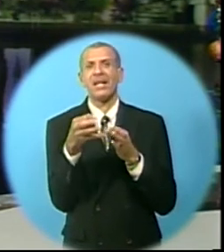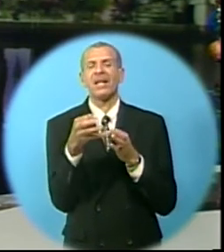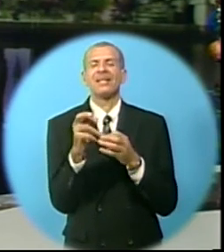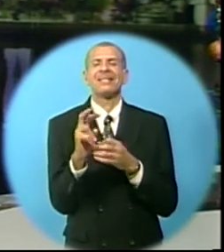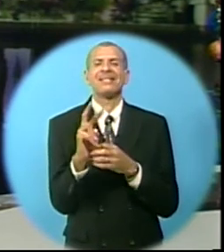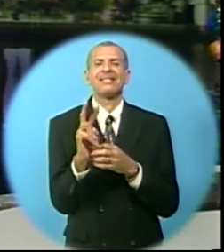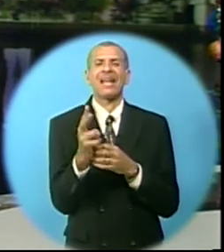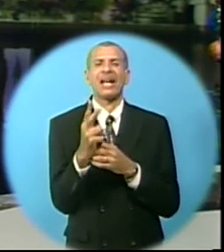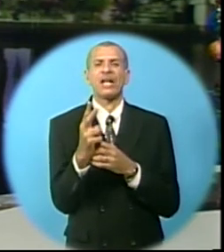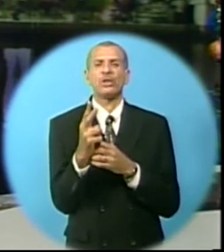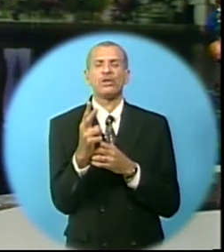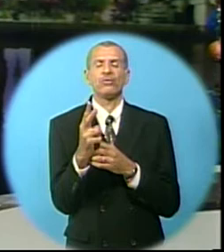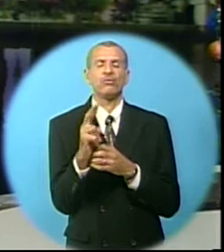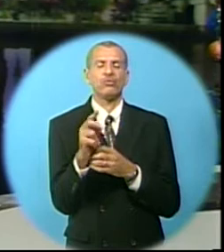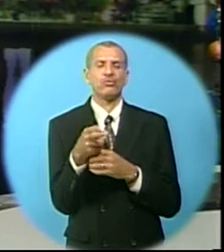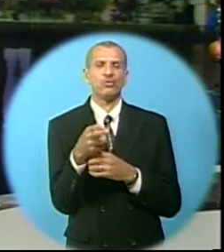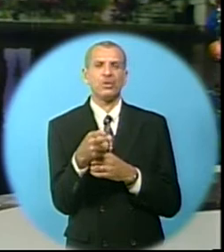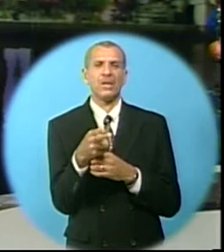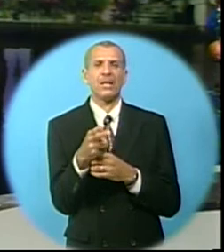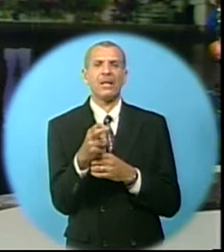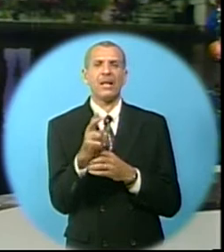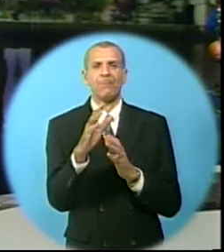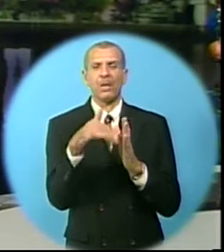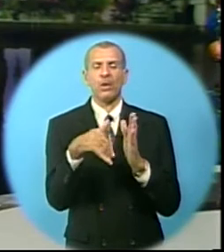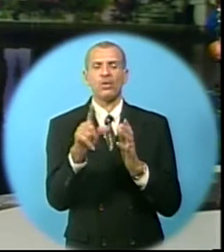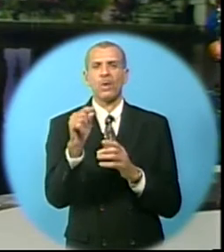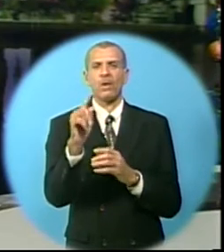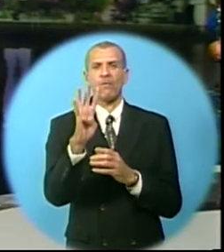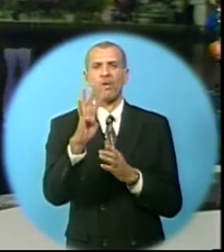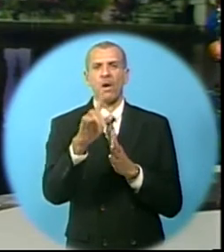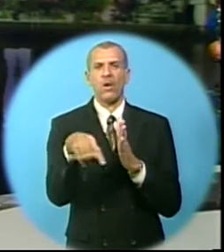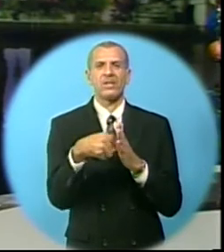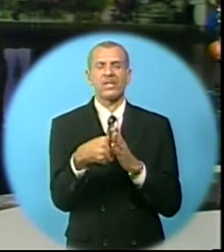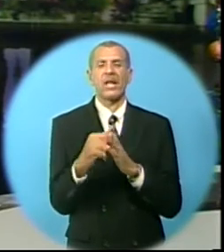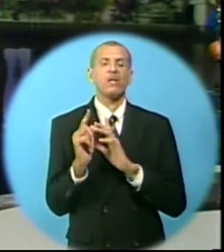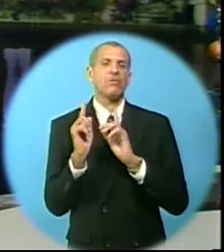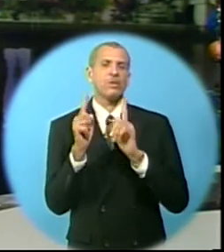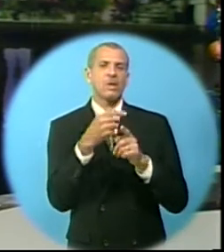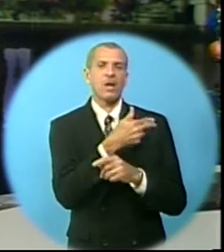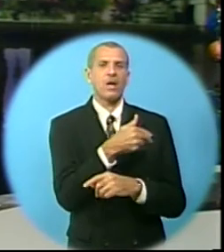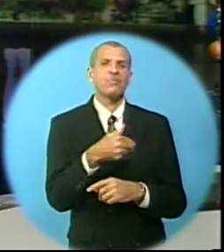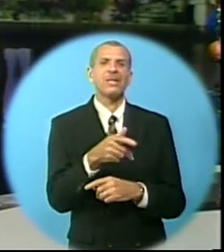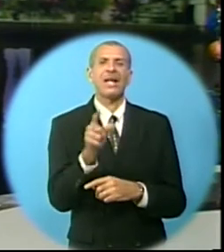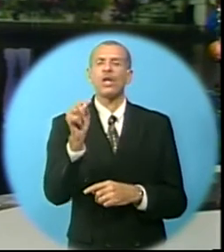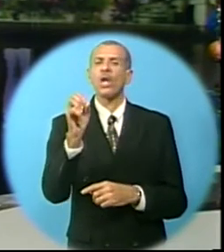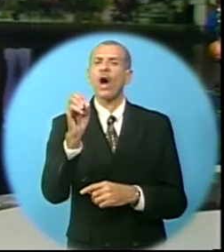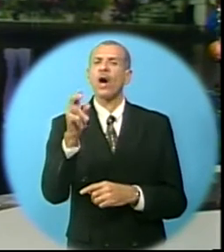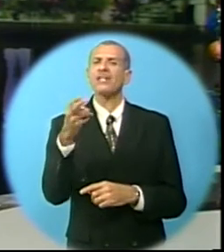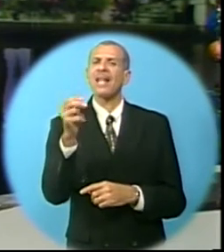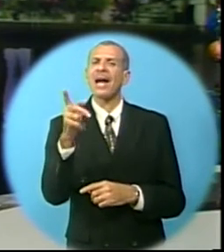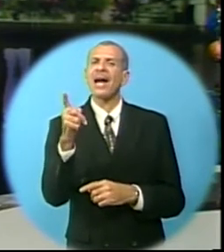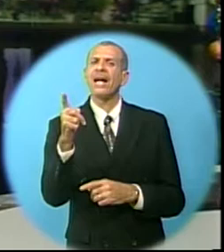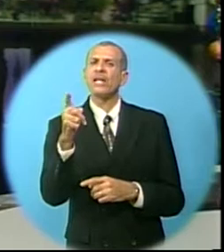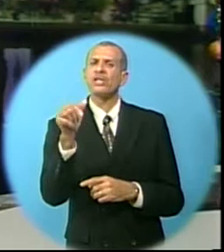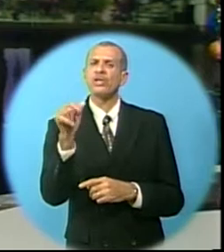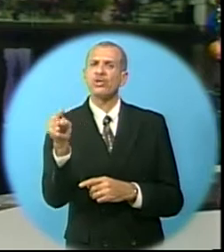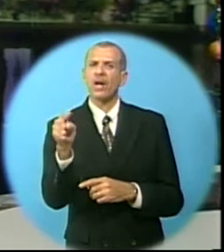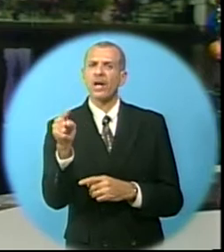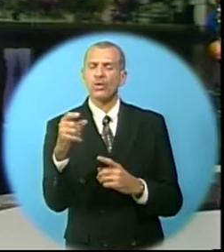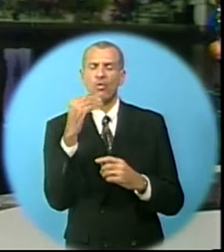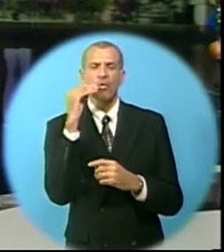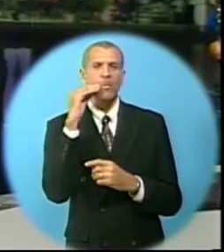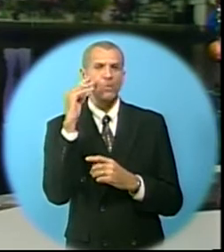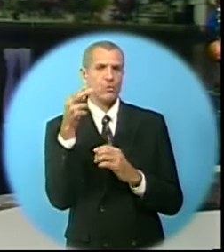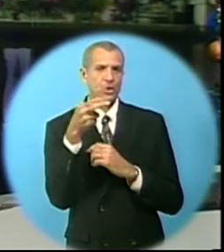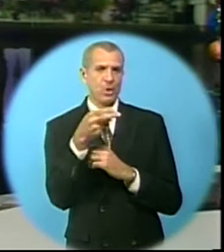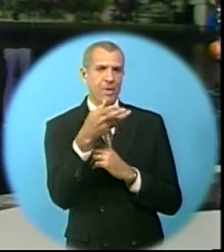than 24 hours. Police have confirmed a man was hospitalized after being shot at his Toddsland St. George home last night. His identity has